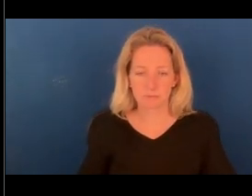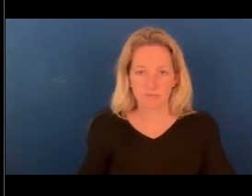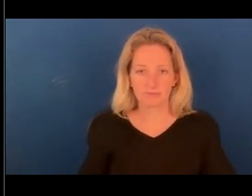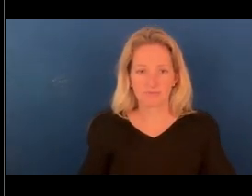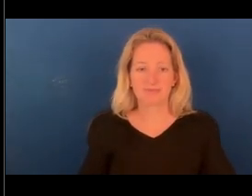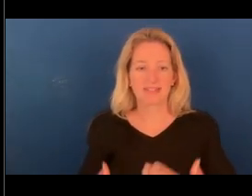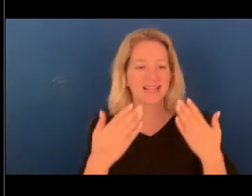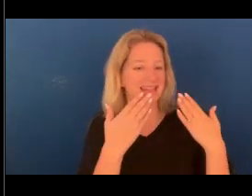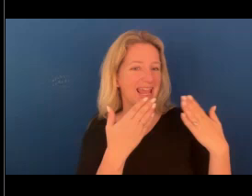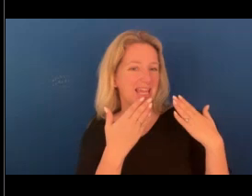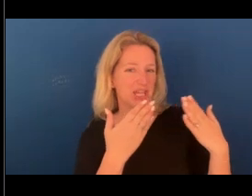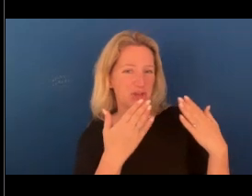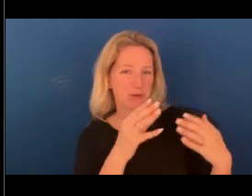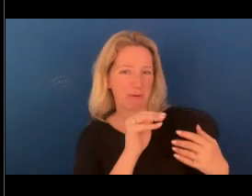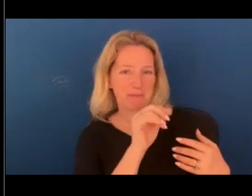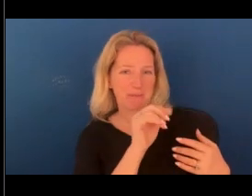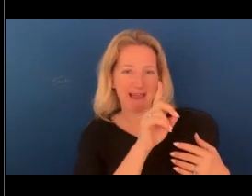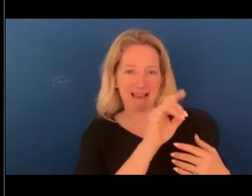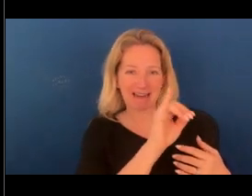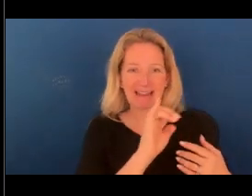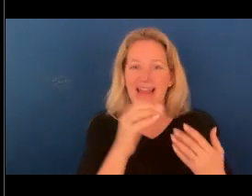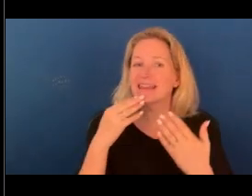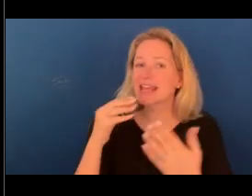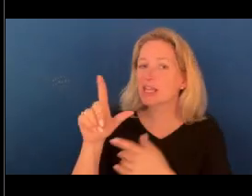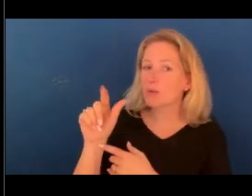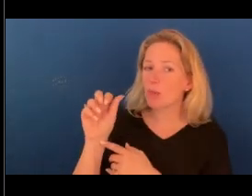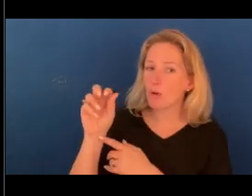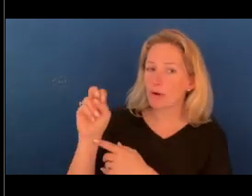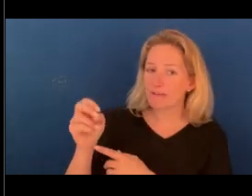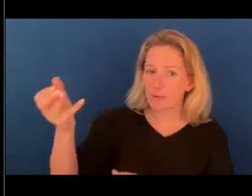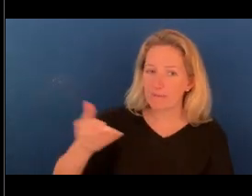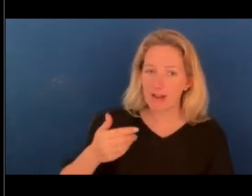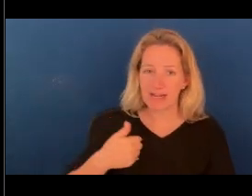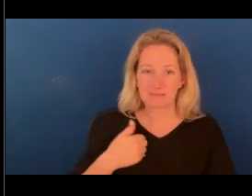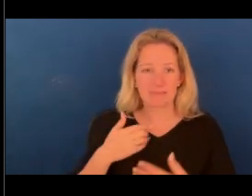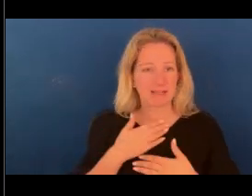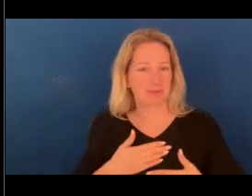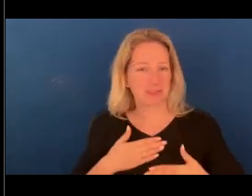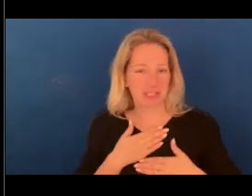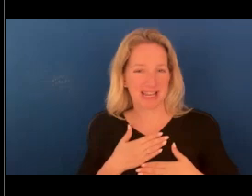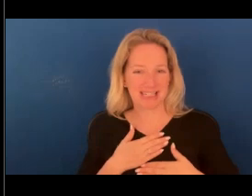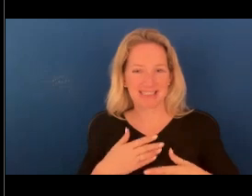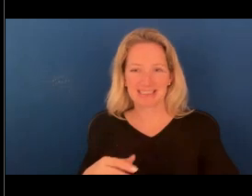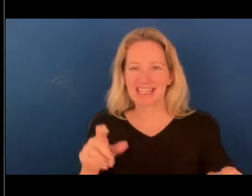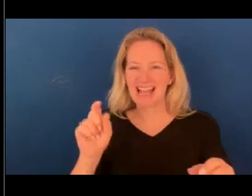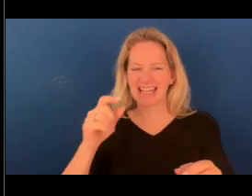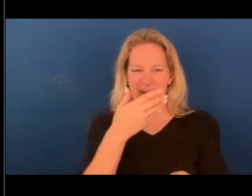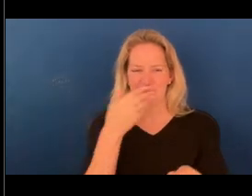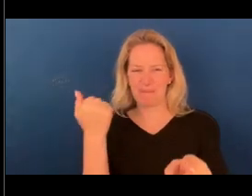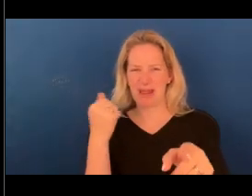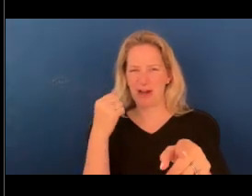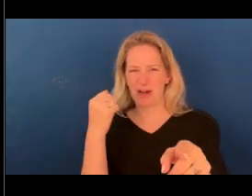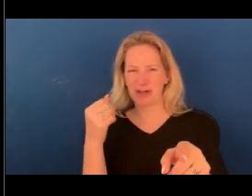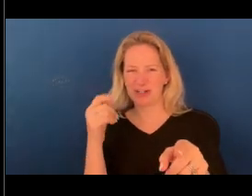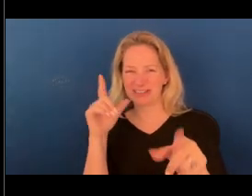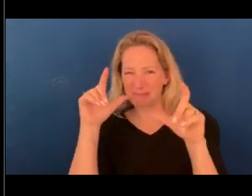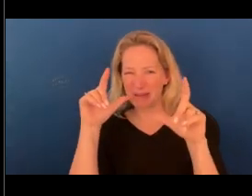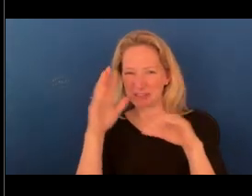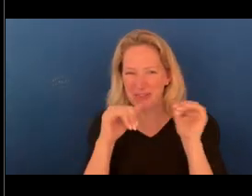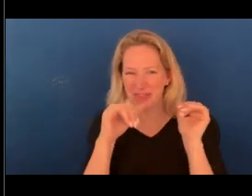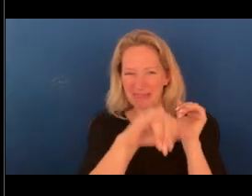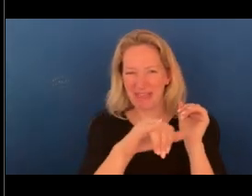Thanks, Maddie, and thank you, Lauren, for the invite. I really appreciate it. I feel like I need a better headshot than that. I gotta